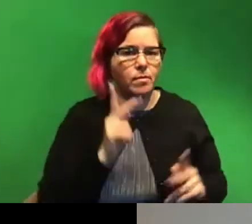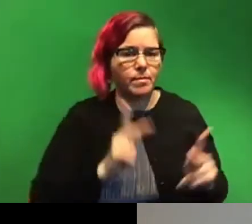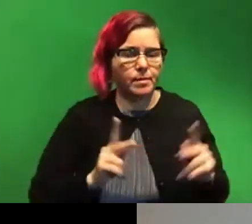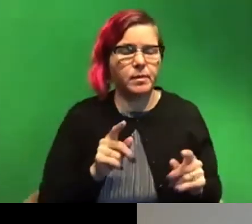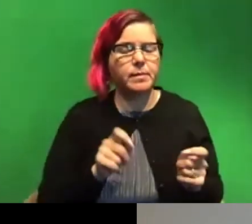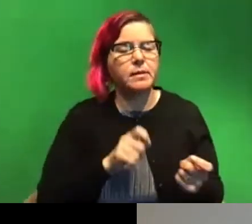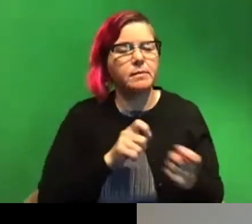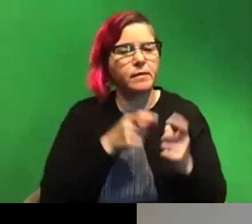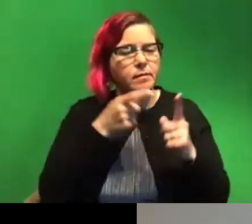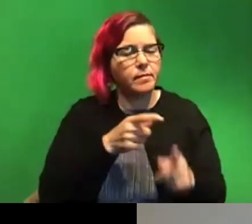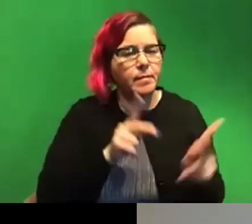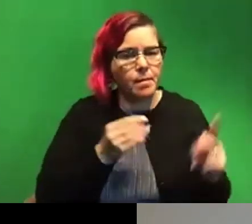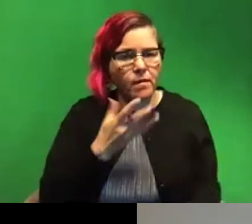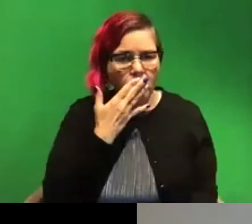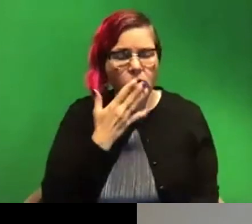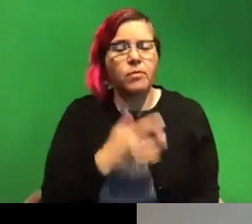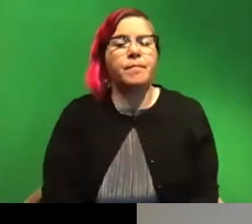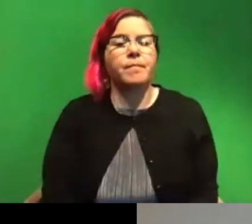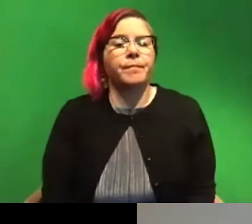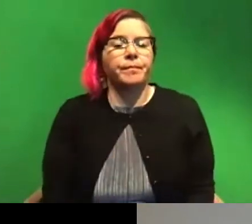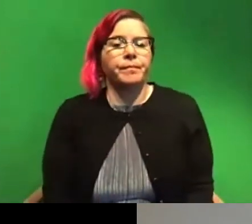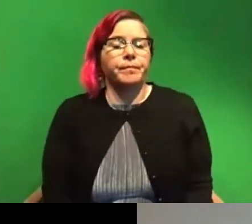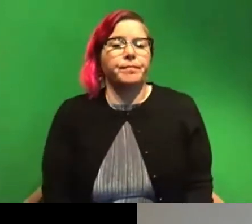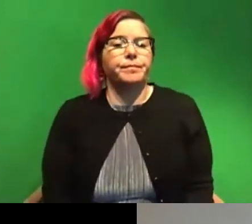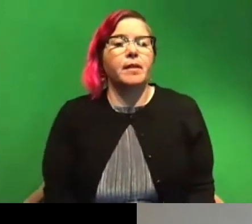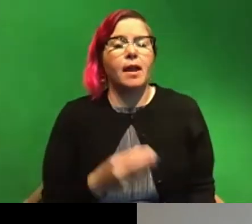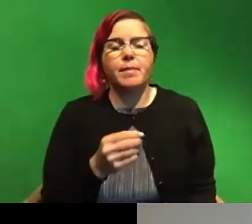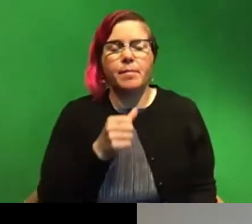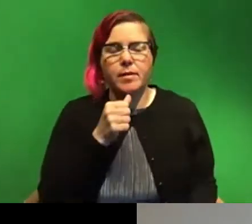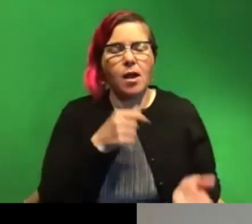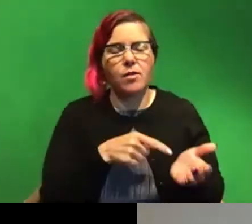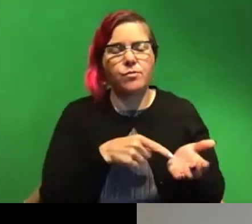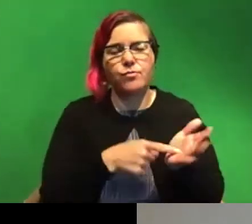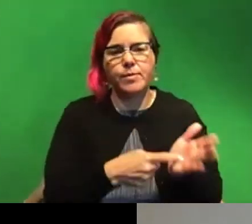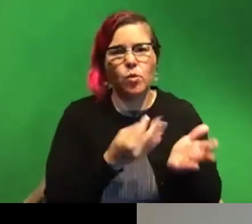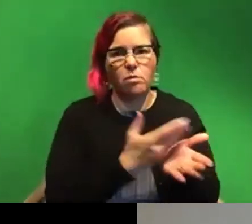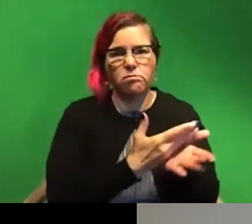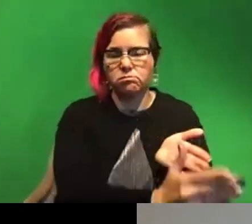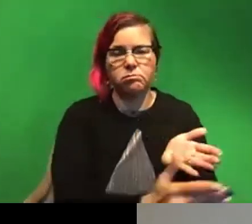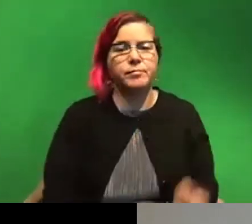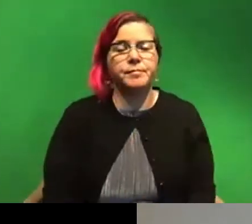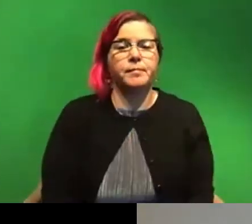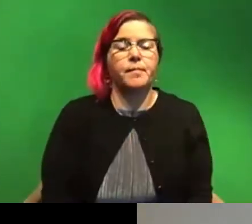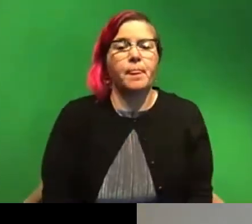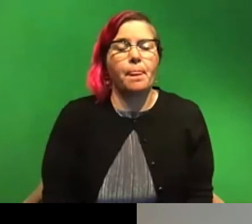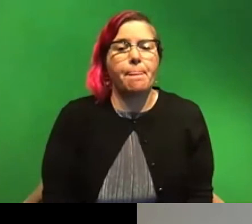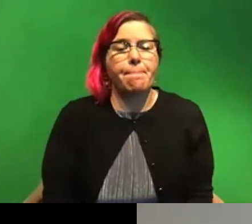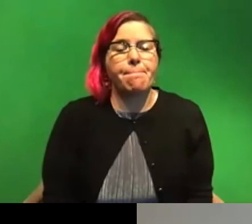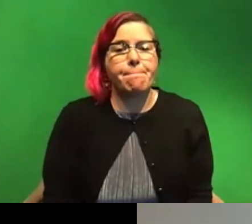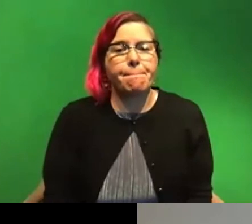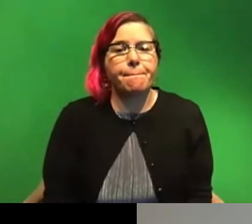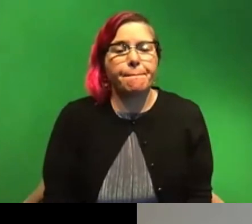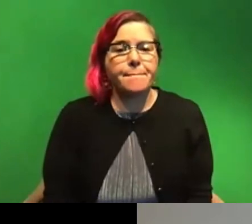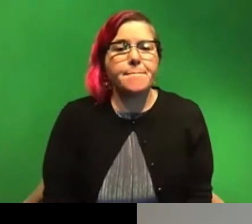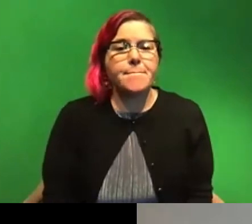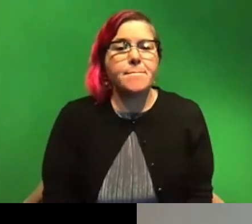specifically people of color and those who are underrepresented or marginalized. And the things